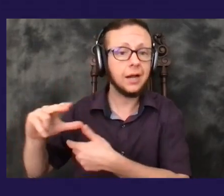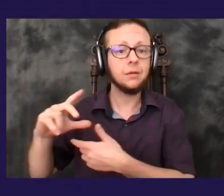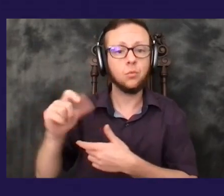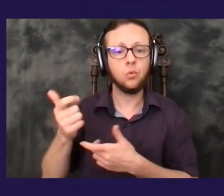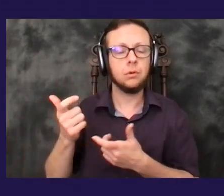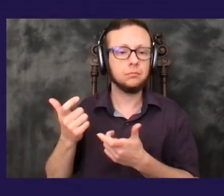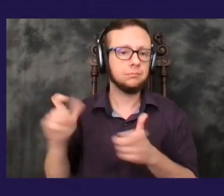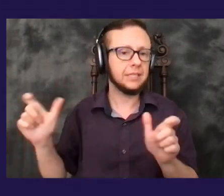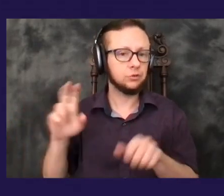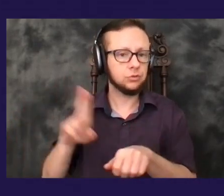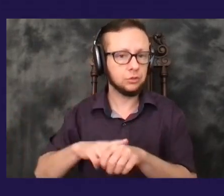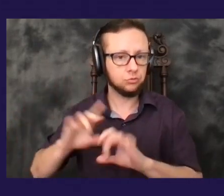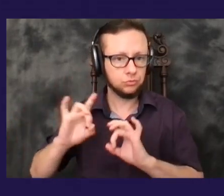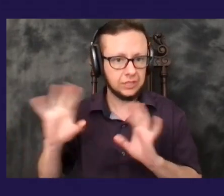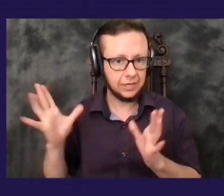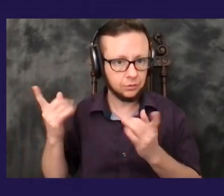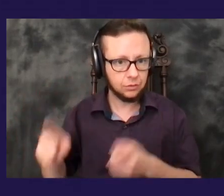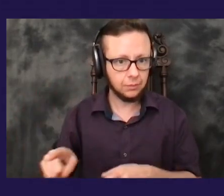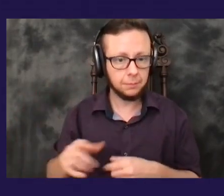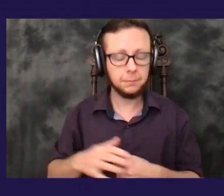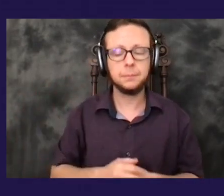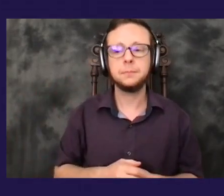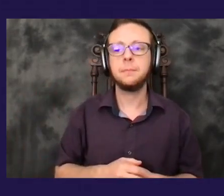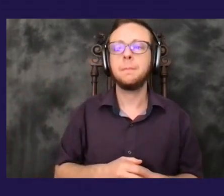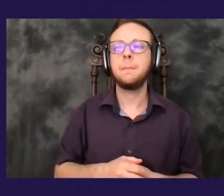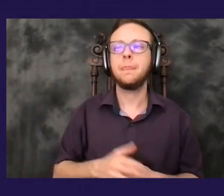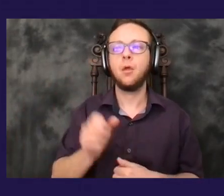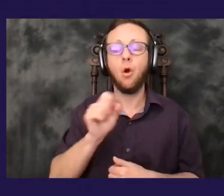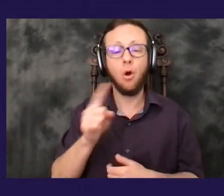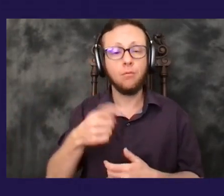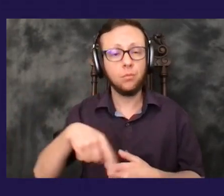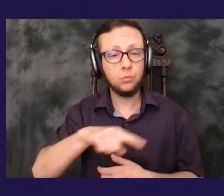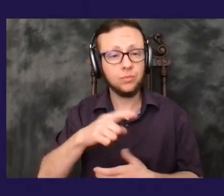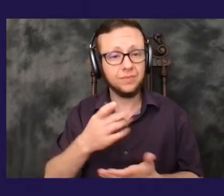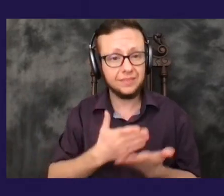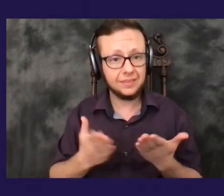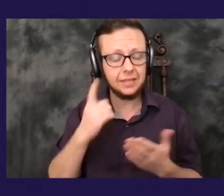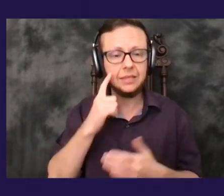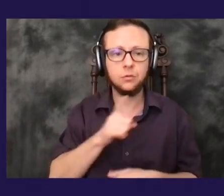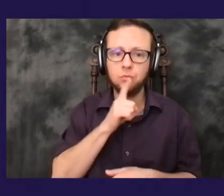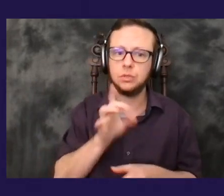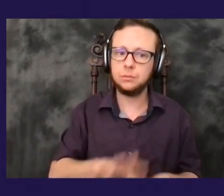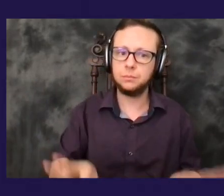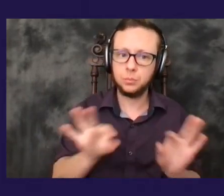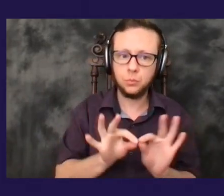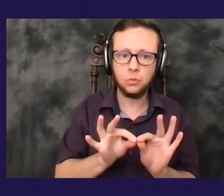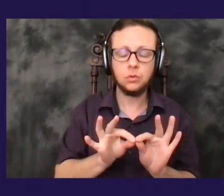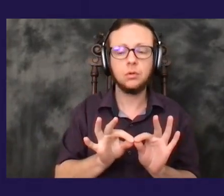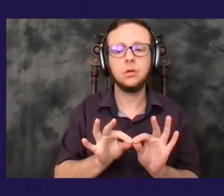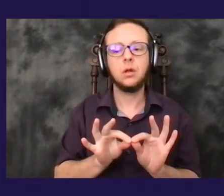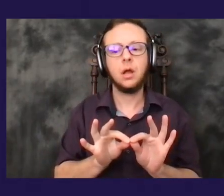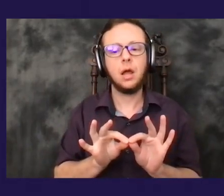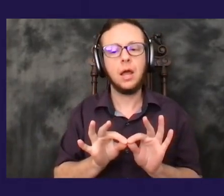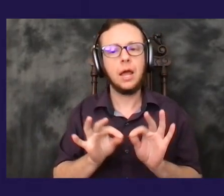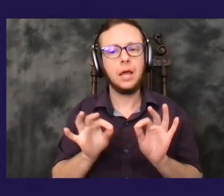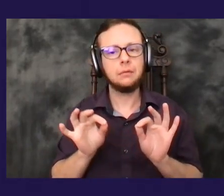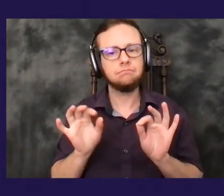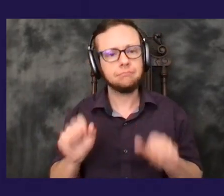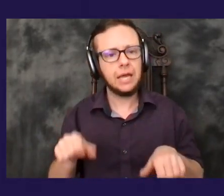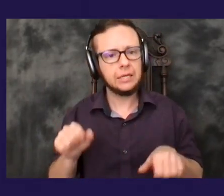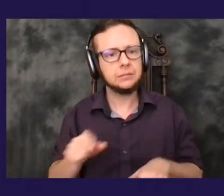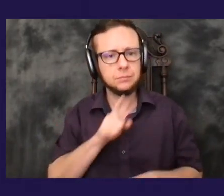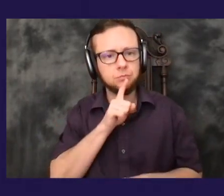natural disaster. All of these things I think are very important and are likely to be pretty fundamentally